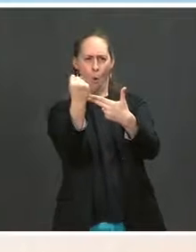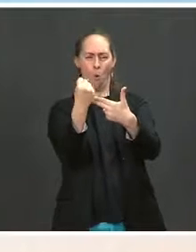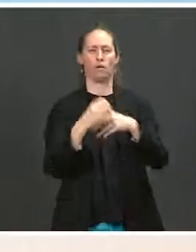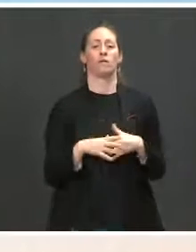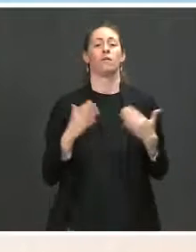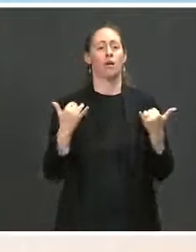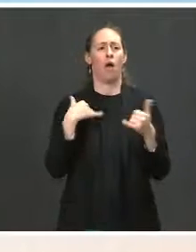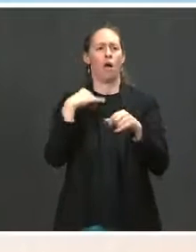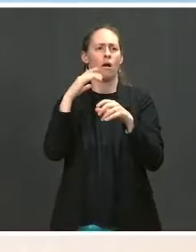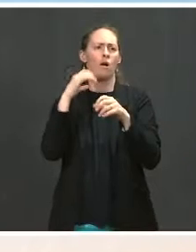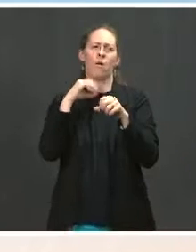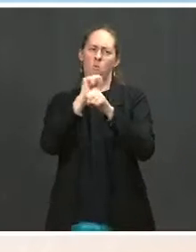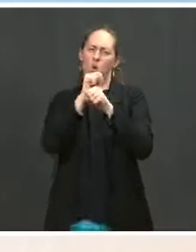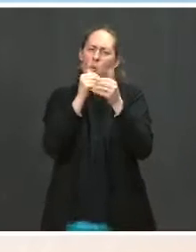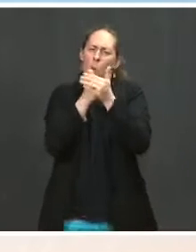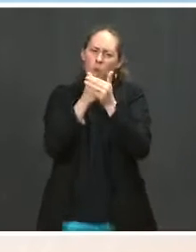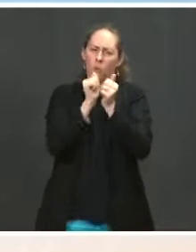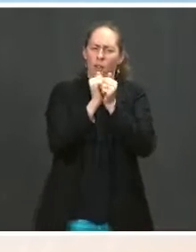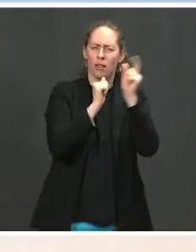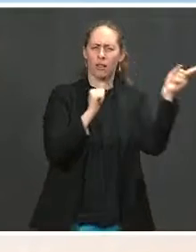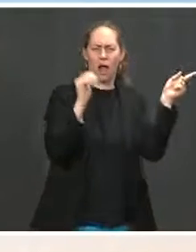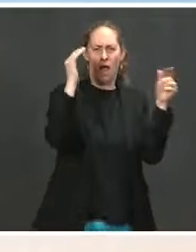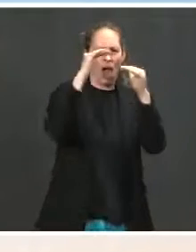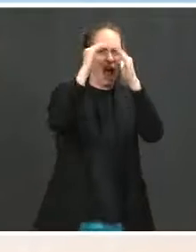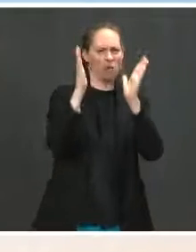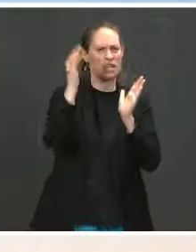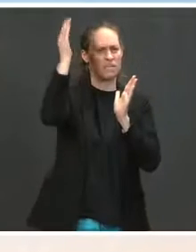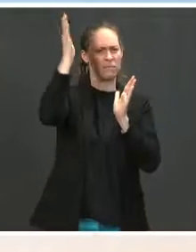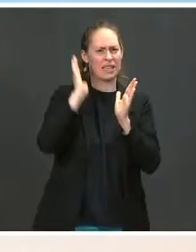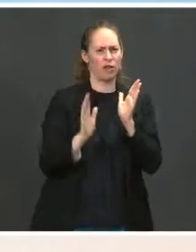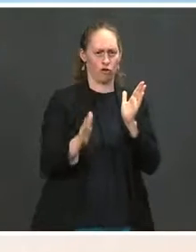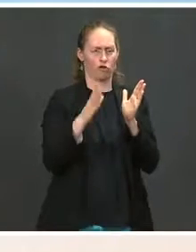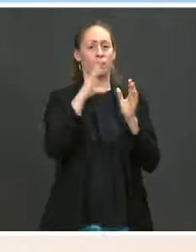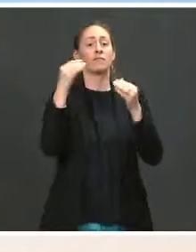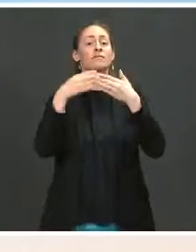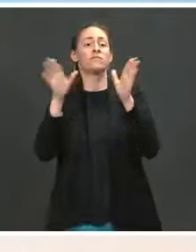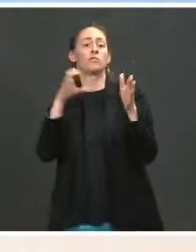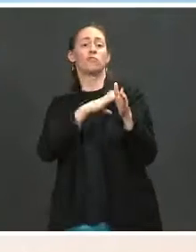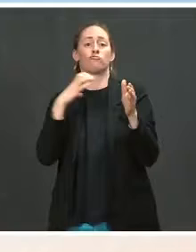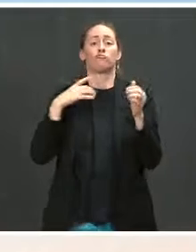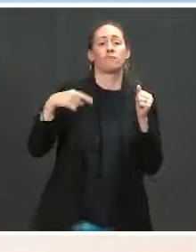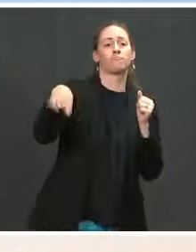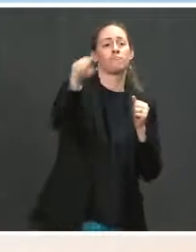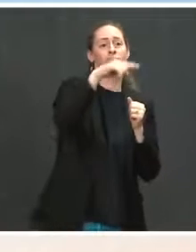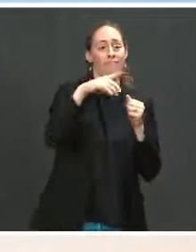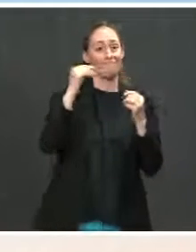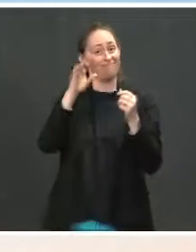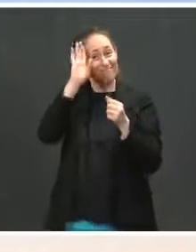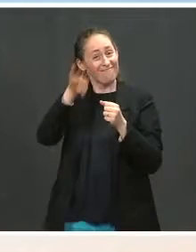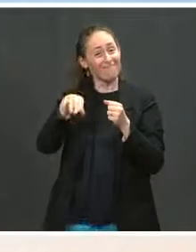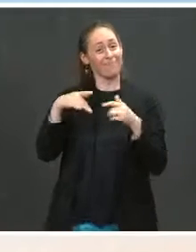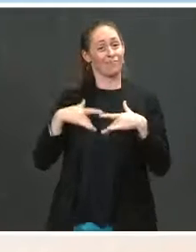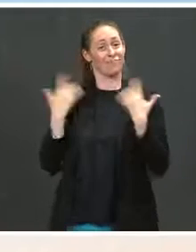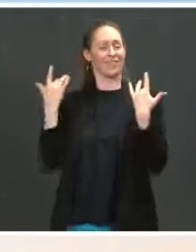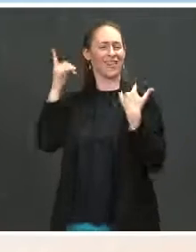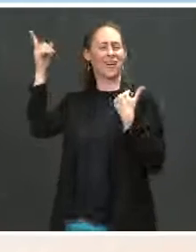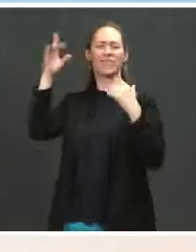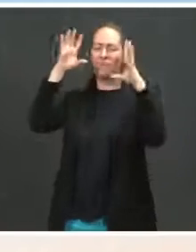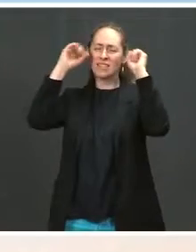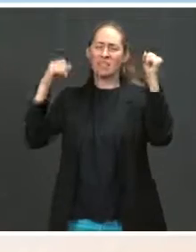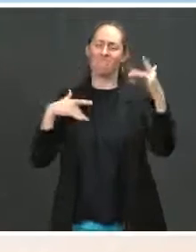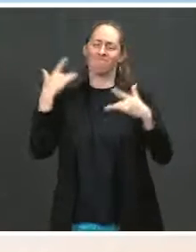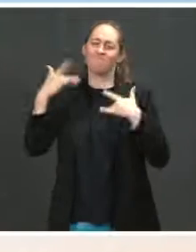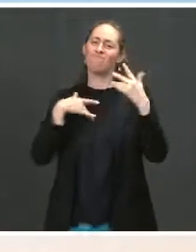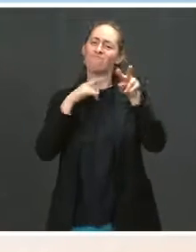office, with the offices of leaders in Congress. The president is looking forward to is excited